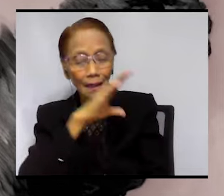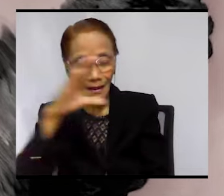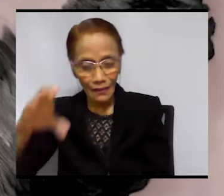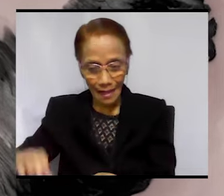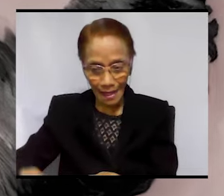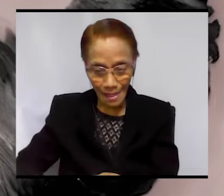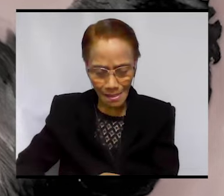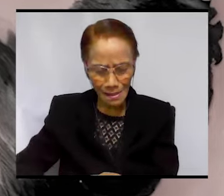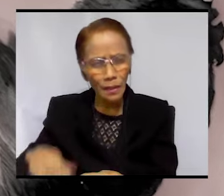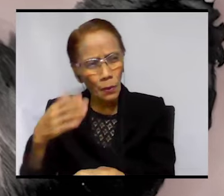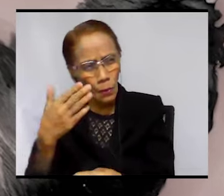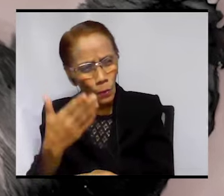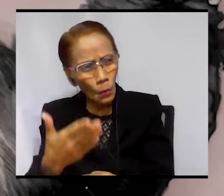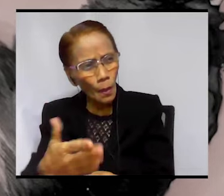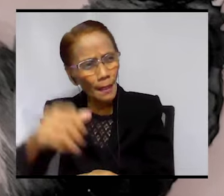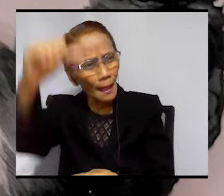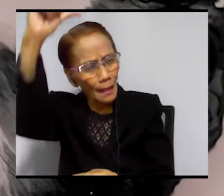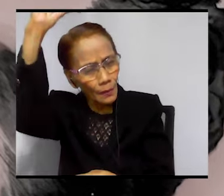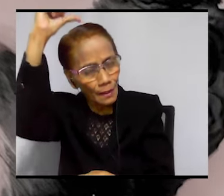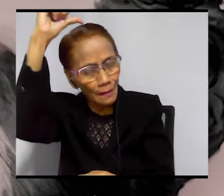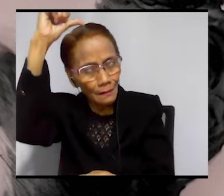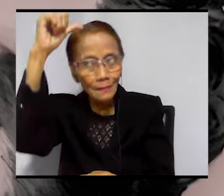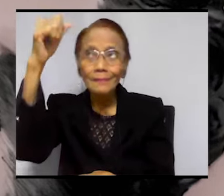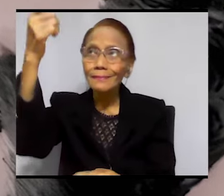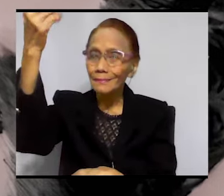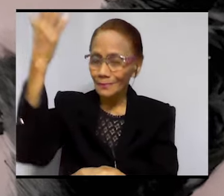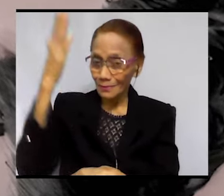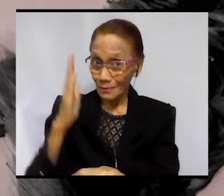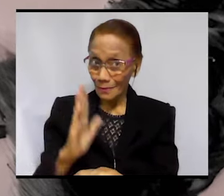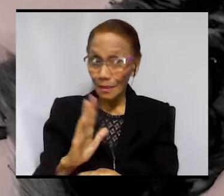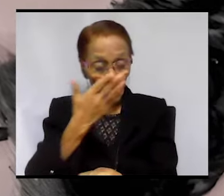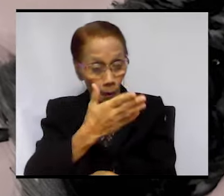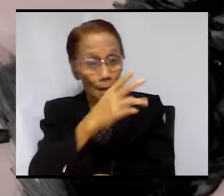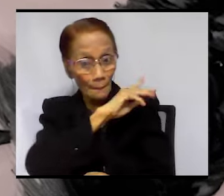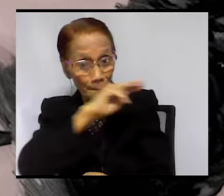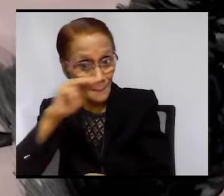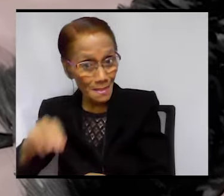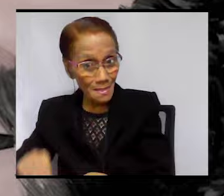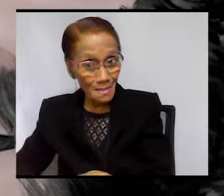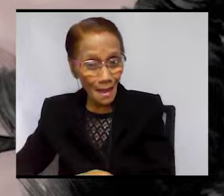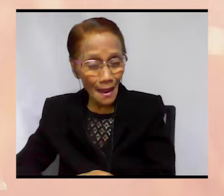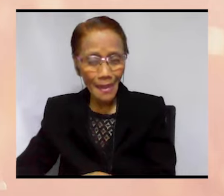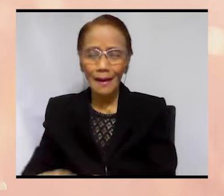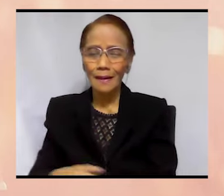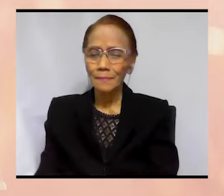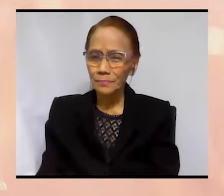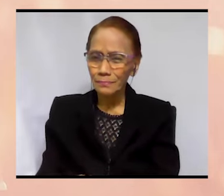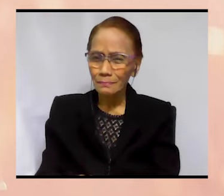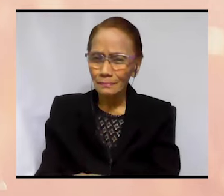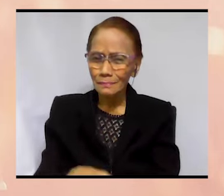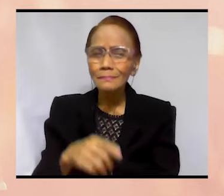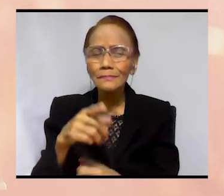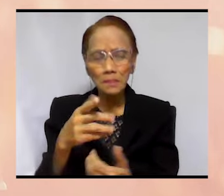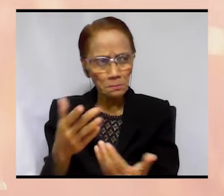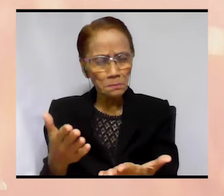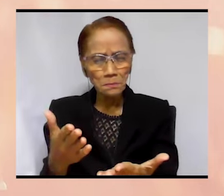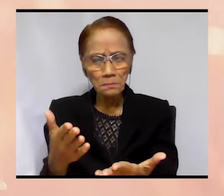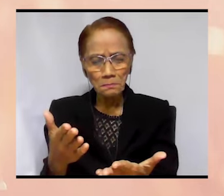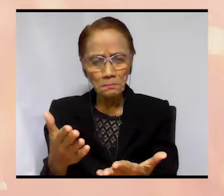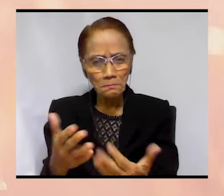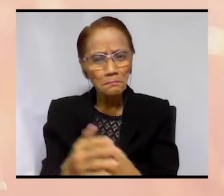Christ. You are the anointed one of God. You are the Messiah. You are, in